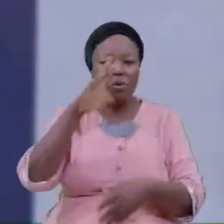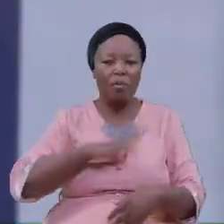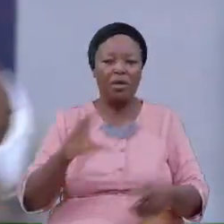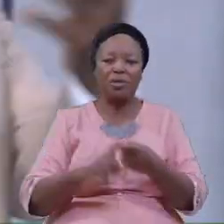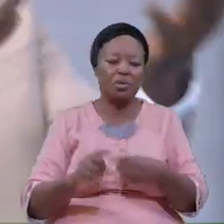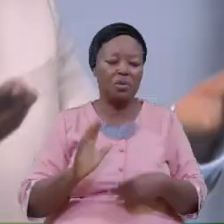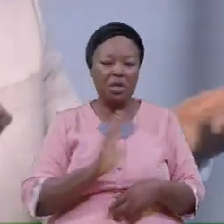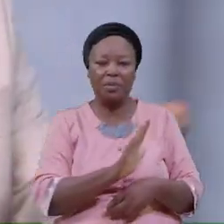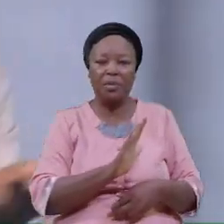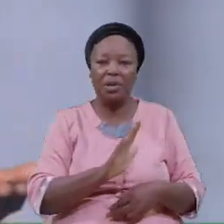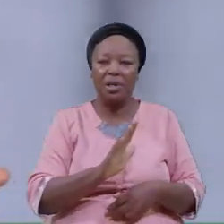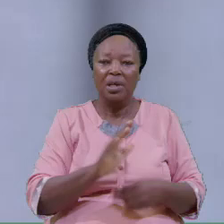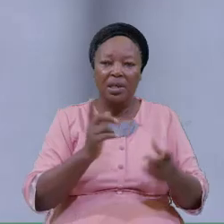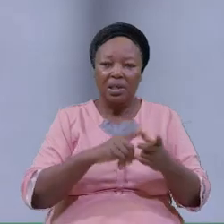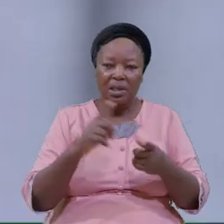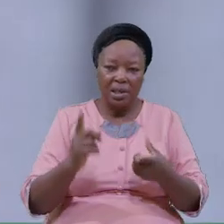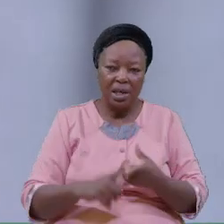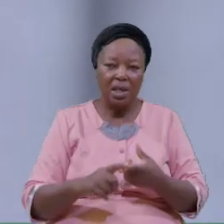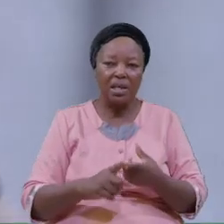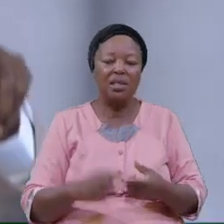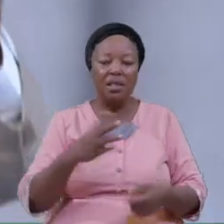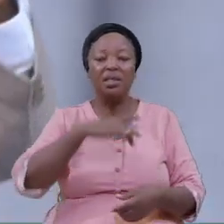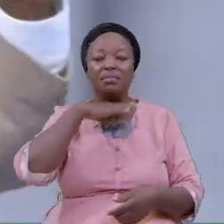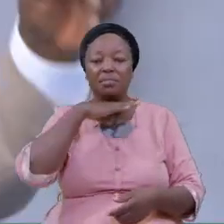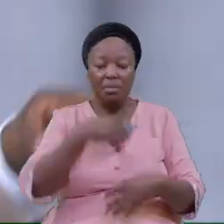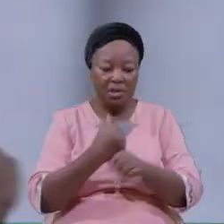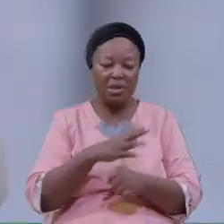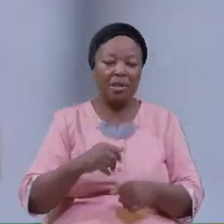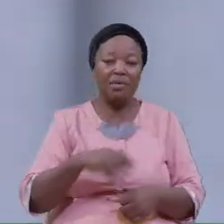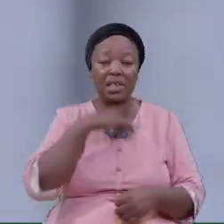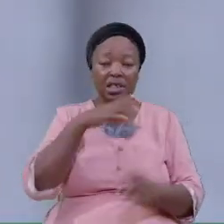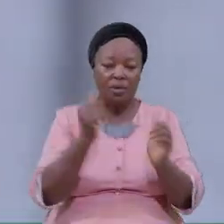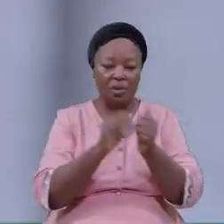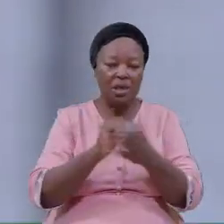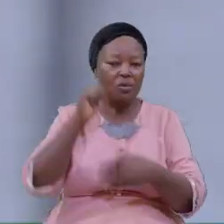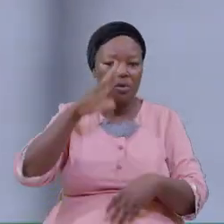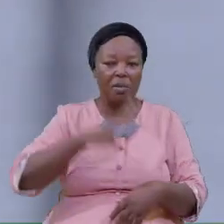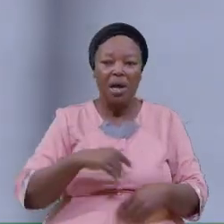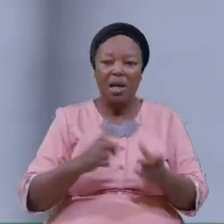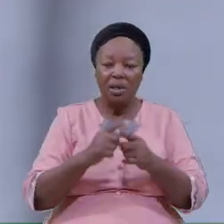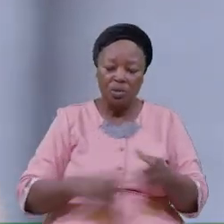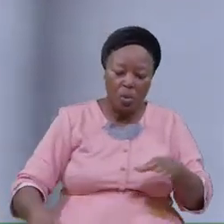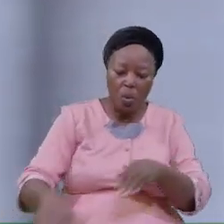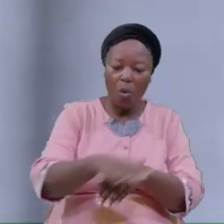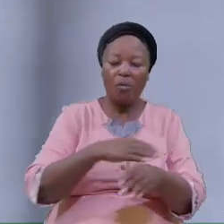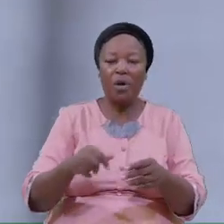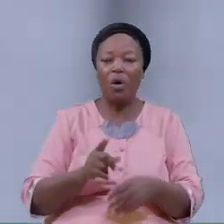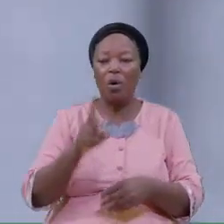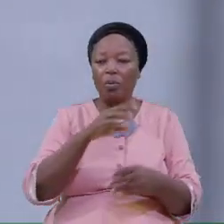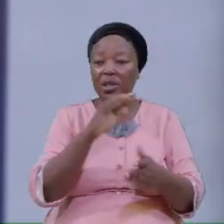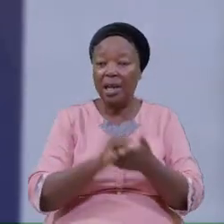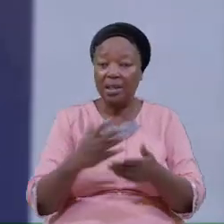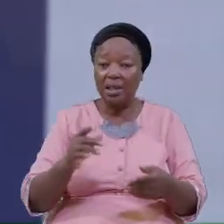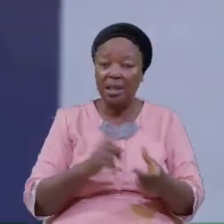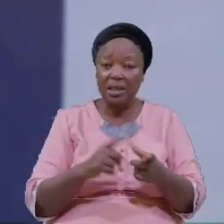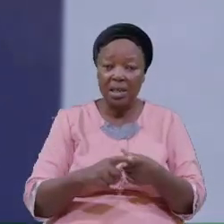defiled himself with the woman, and to cover up. Many people do things